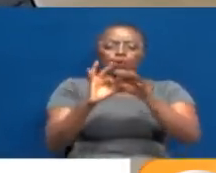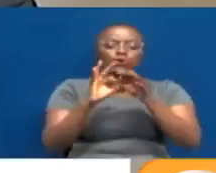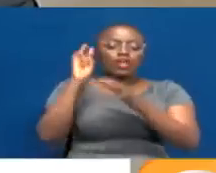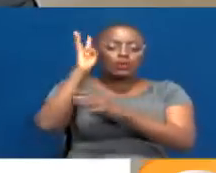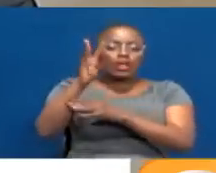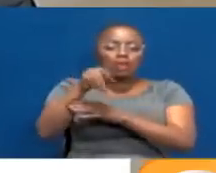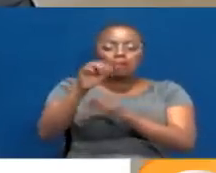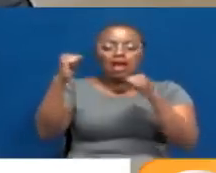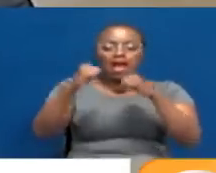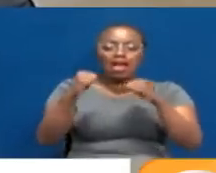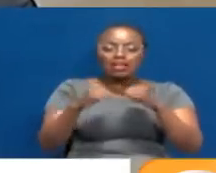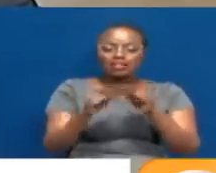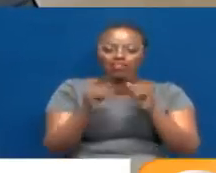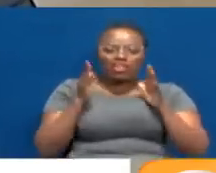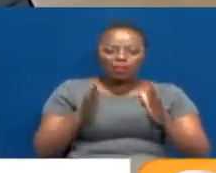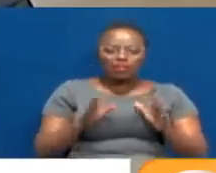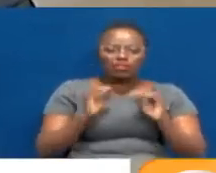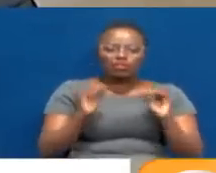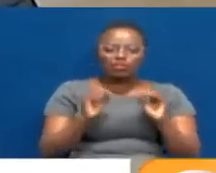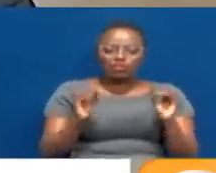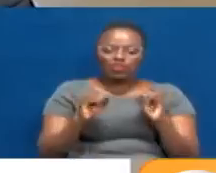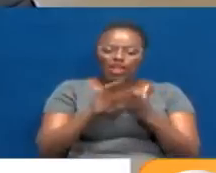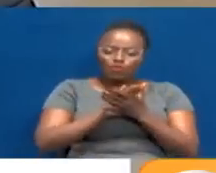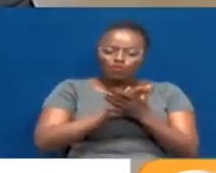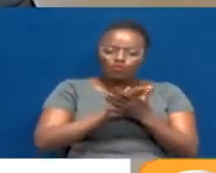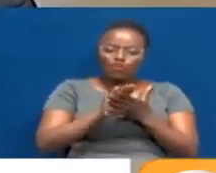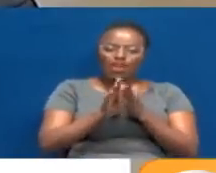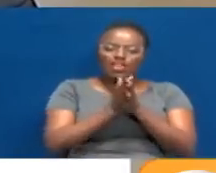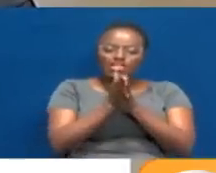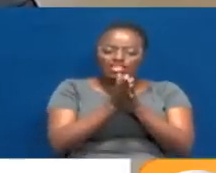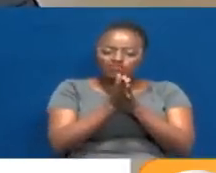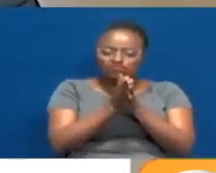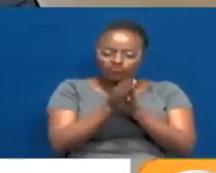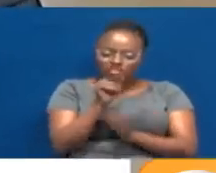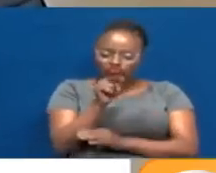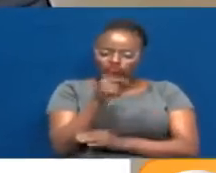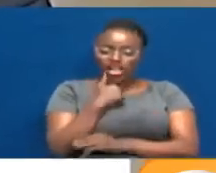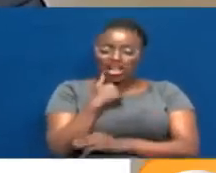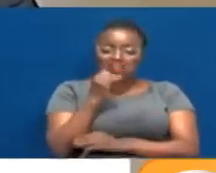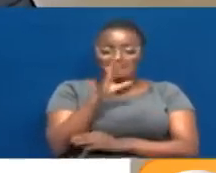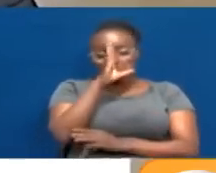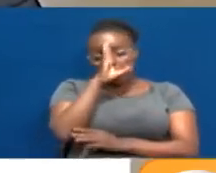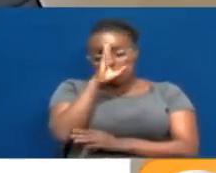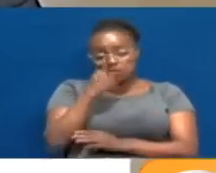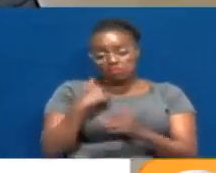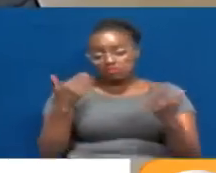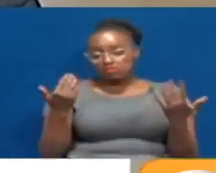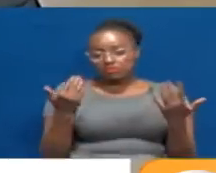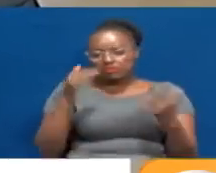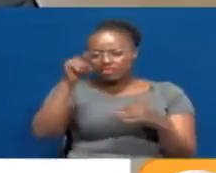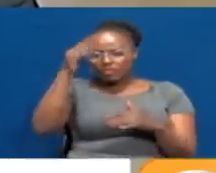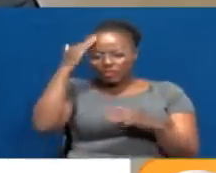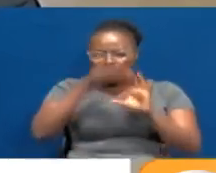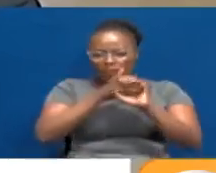Their differences are not personal. They are purely interest-driven. If you doubt me, do you remember